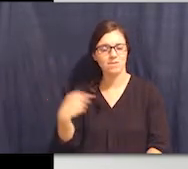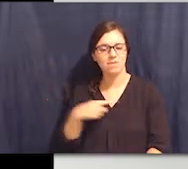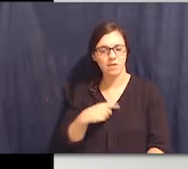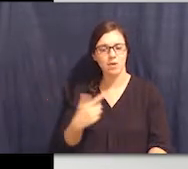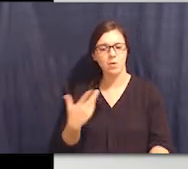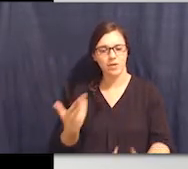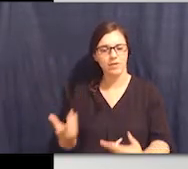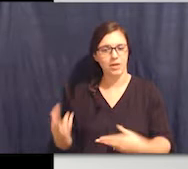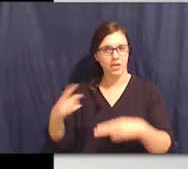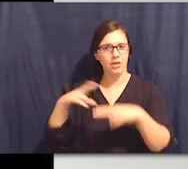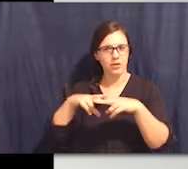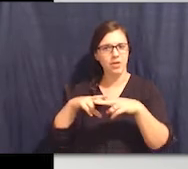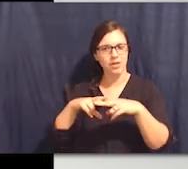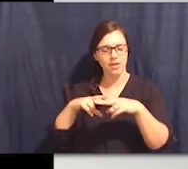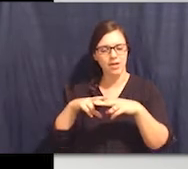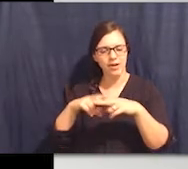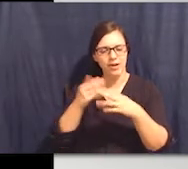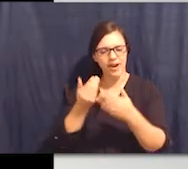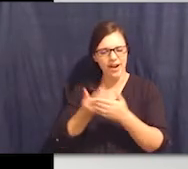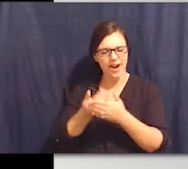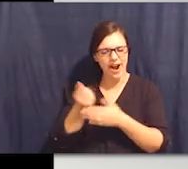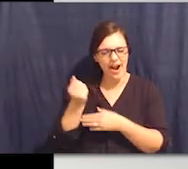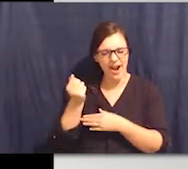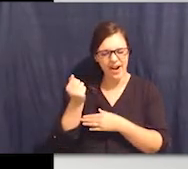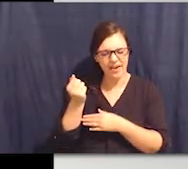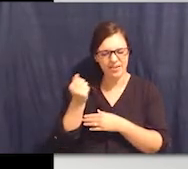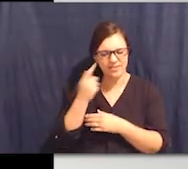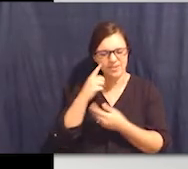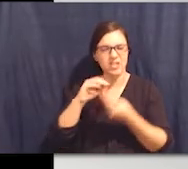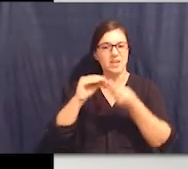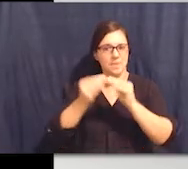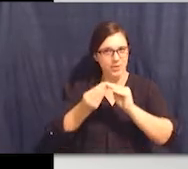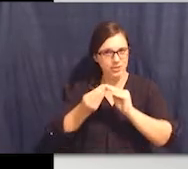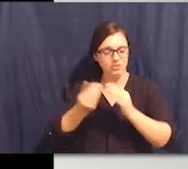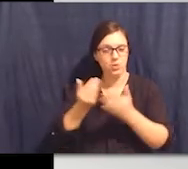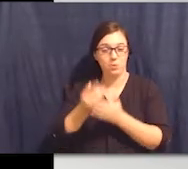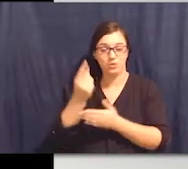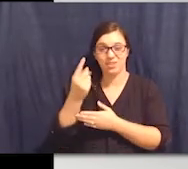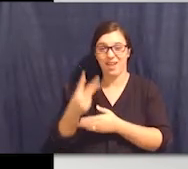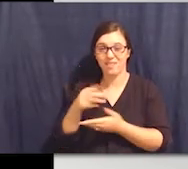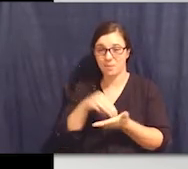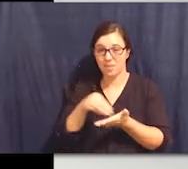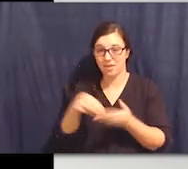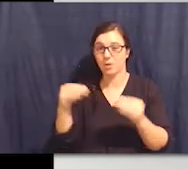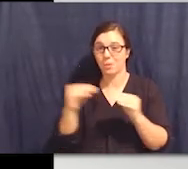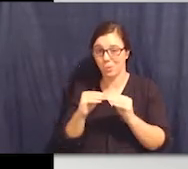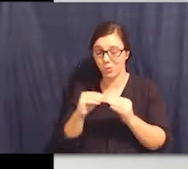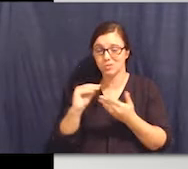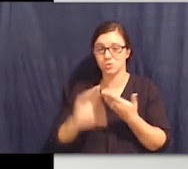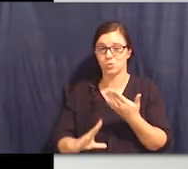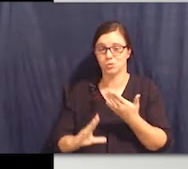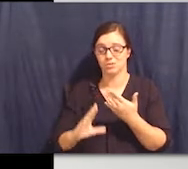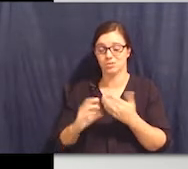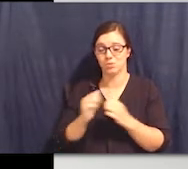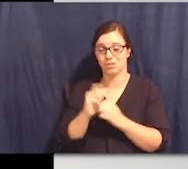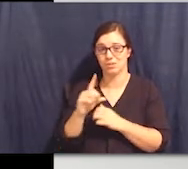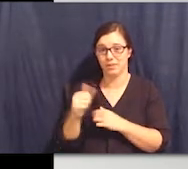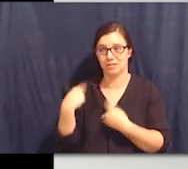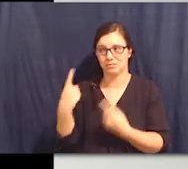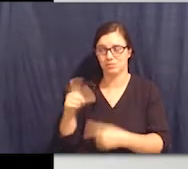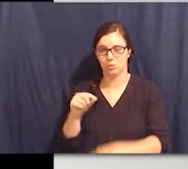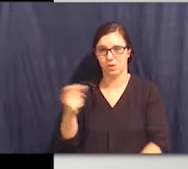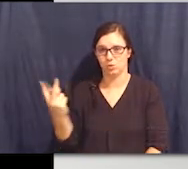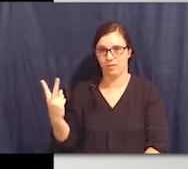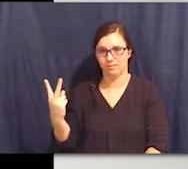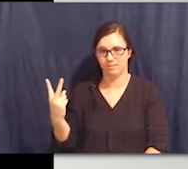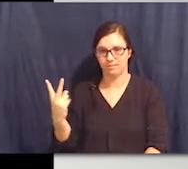have increased almost half, in terms of numbers, 500,000 more students with disabilities since 2012. So